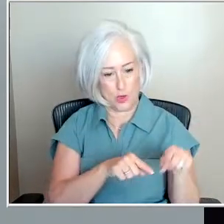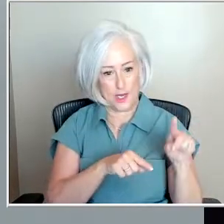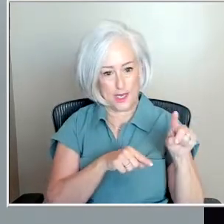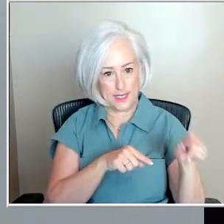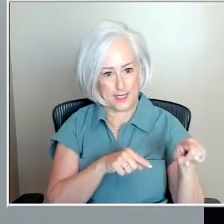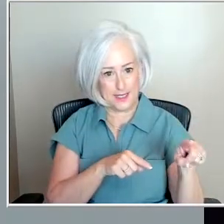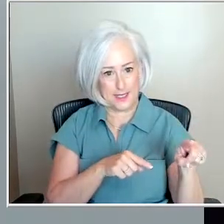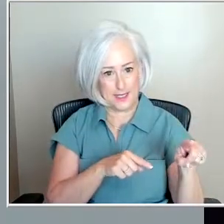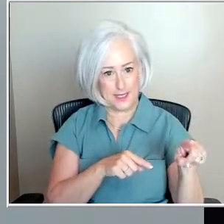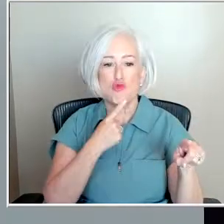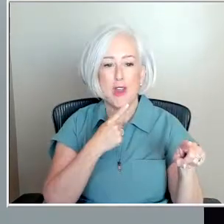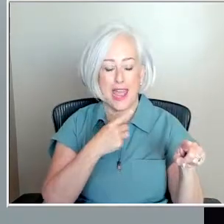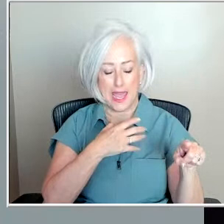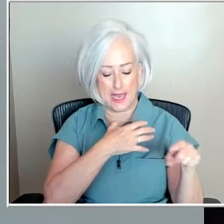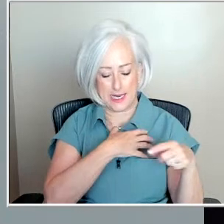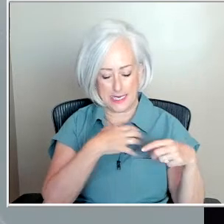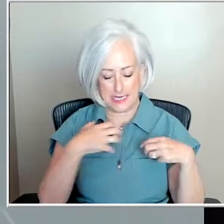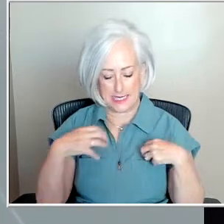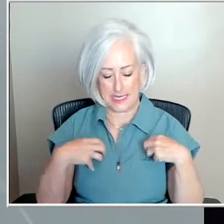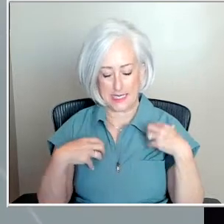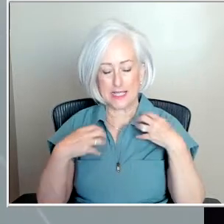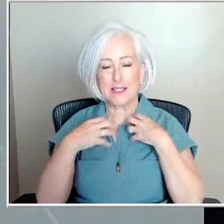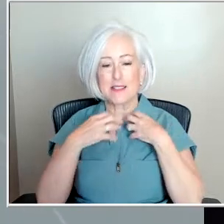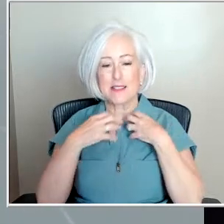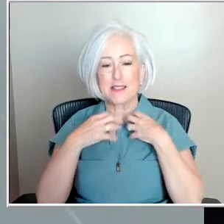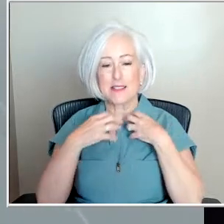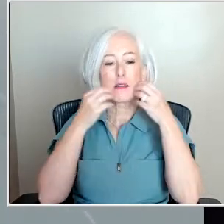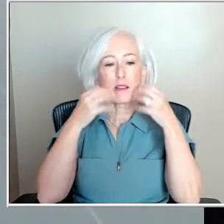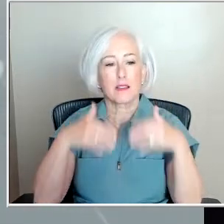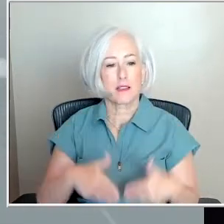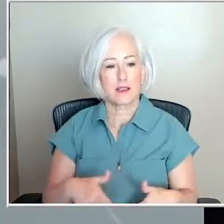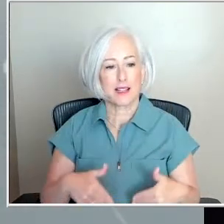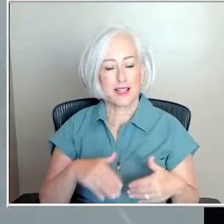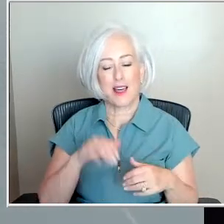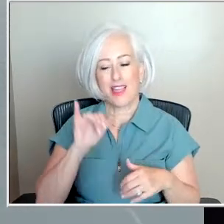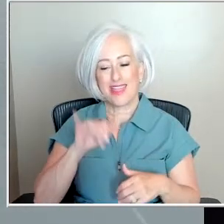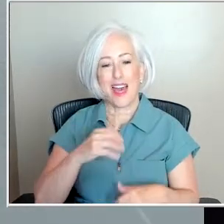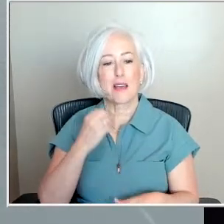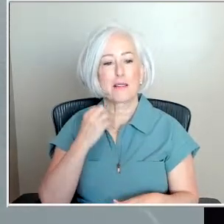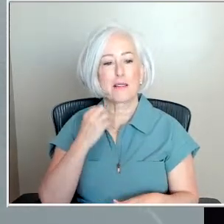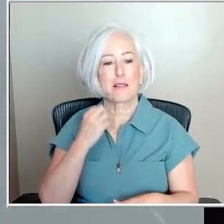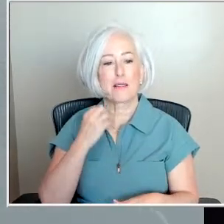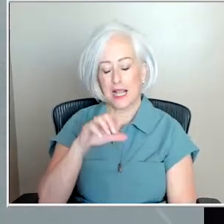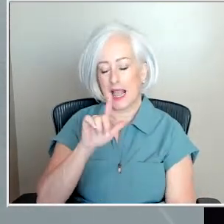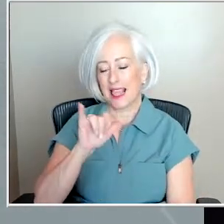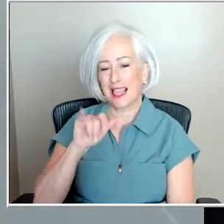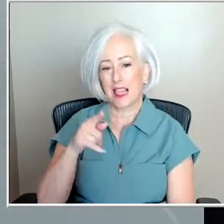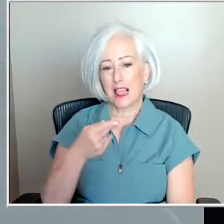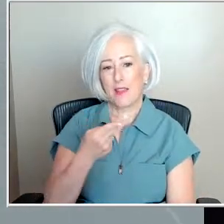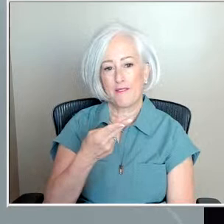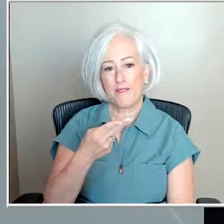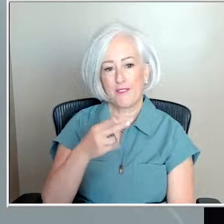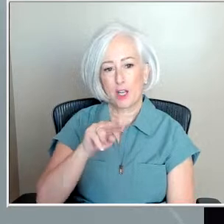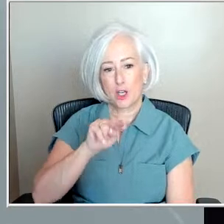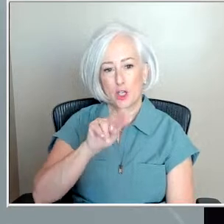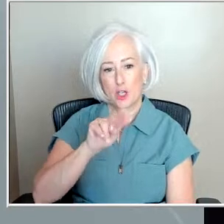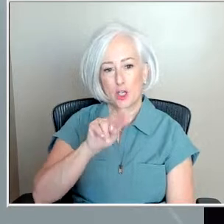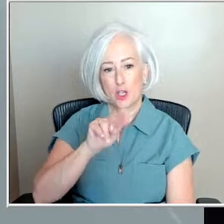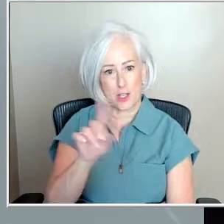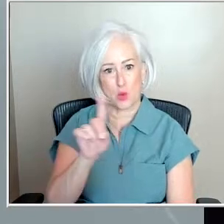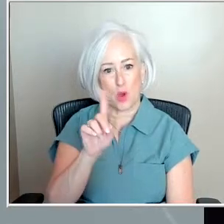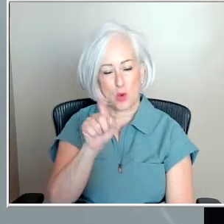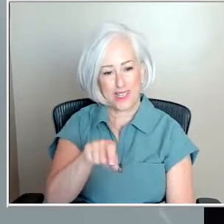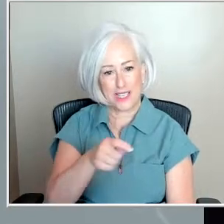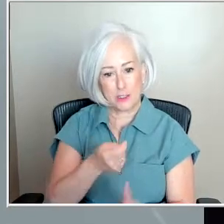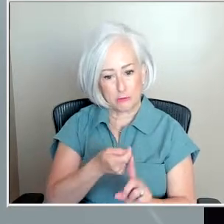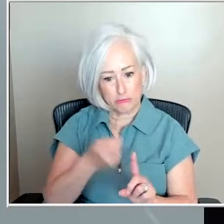were cancer masses, lymph nodes, and part of the cancer that we wanted to eliminate. And that was,